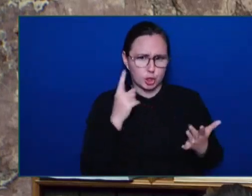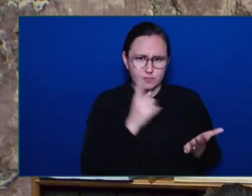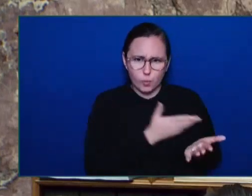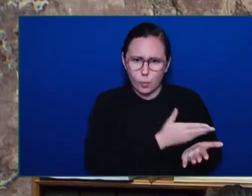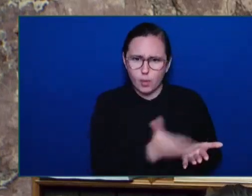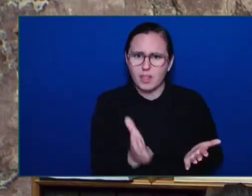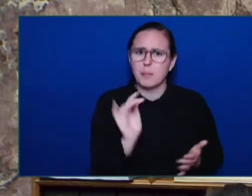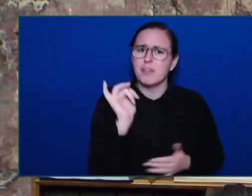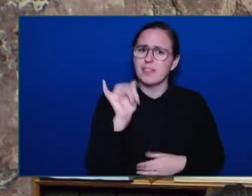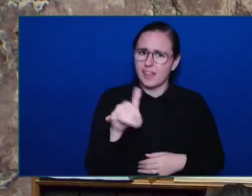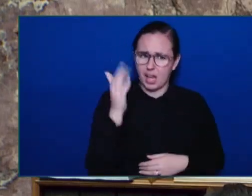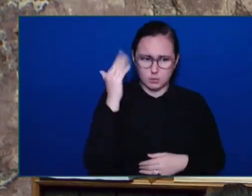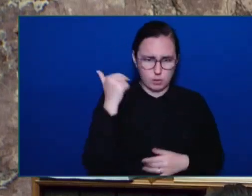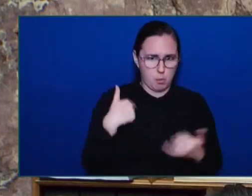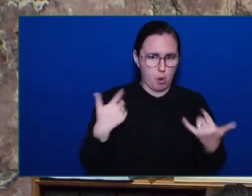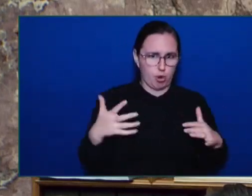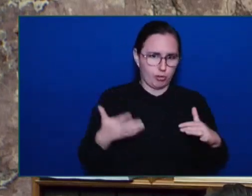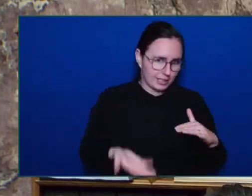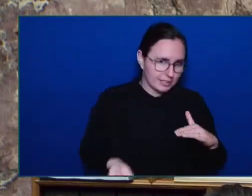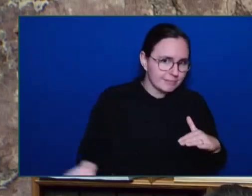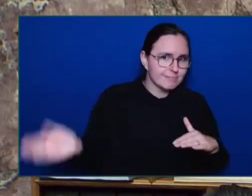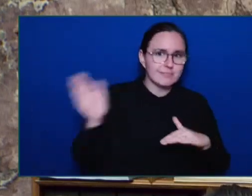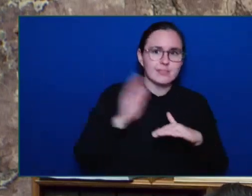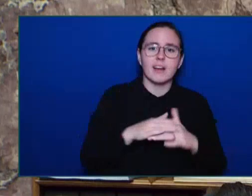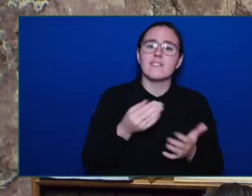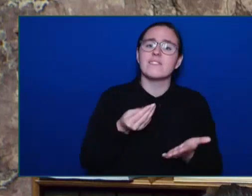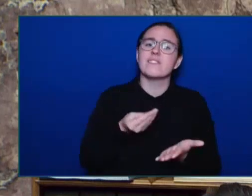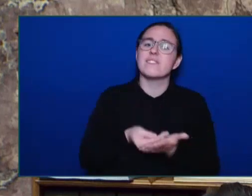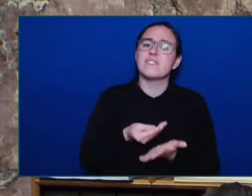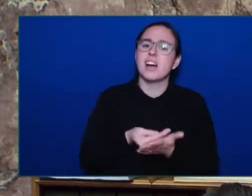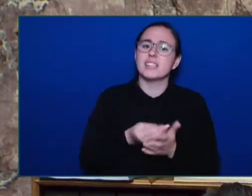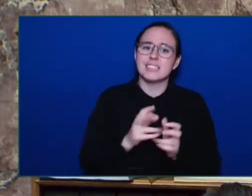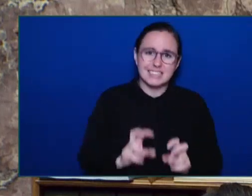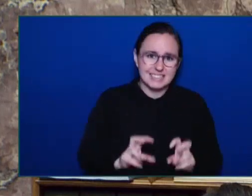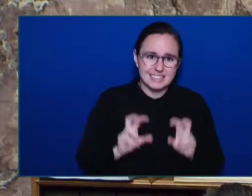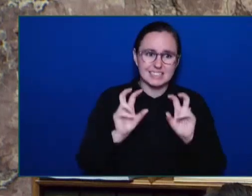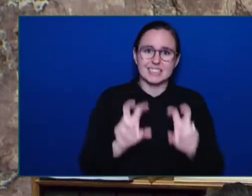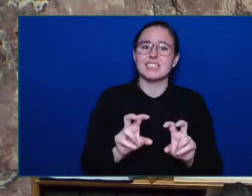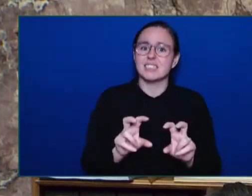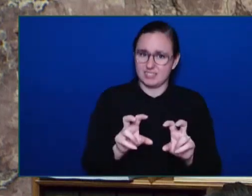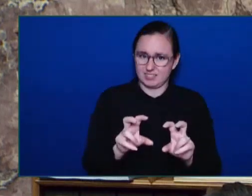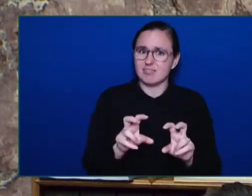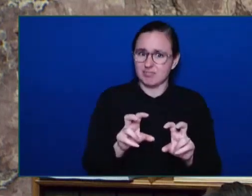programs. Where were they when they cut it, Honourable Speaker?